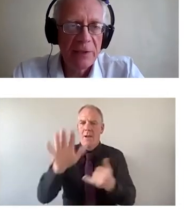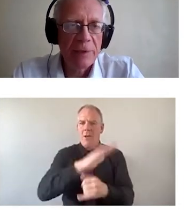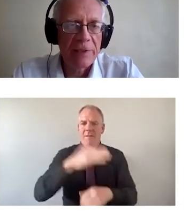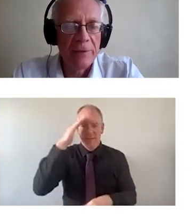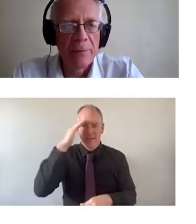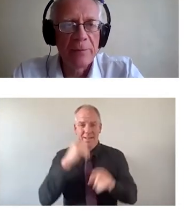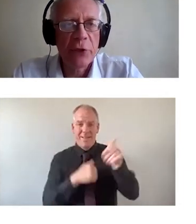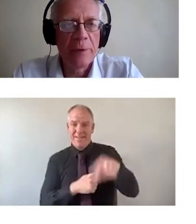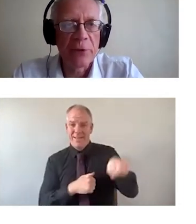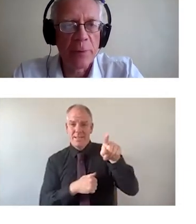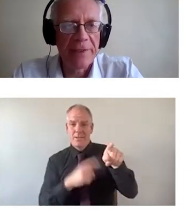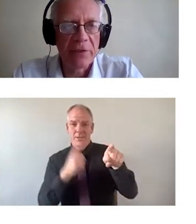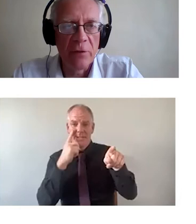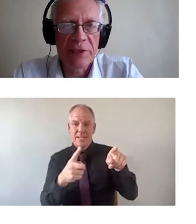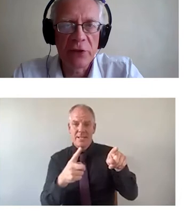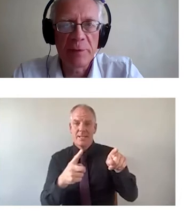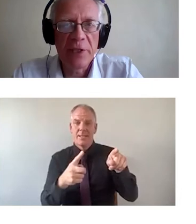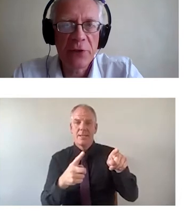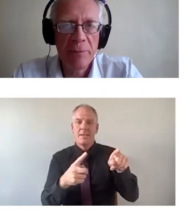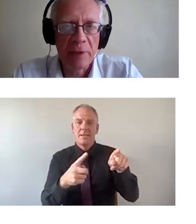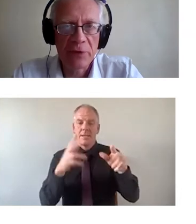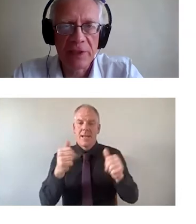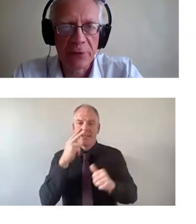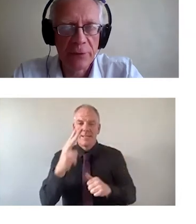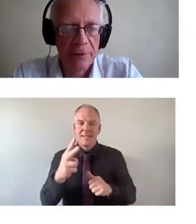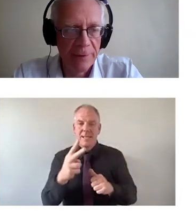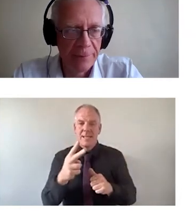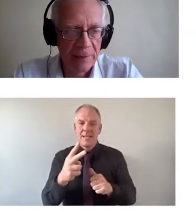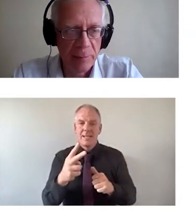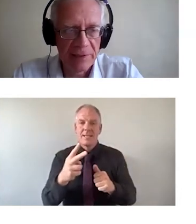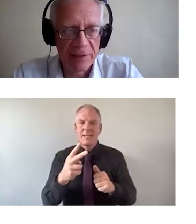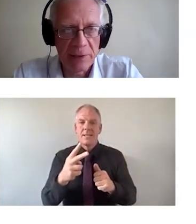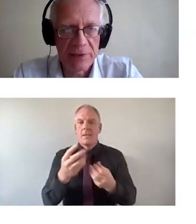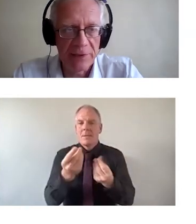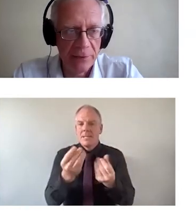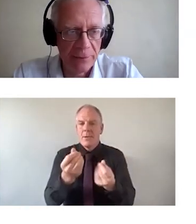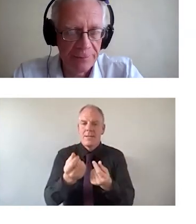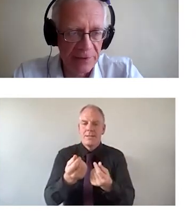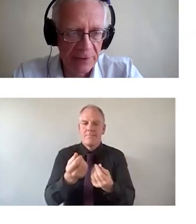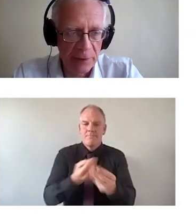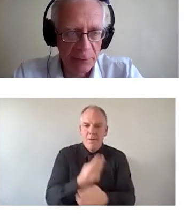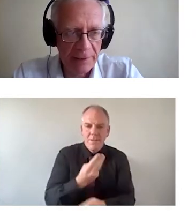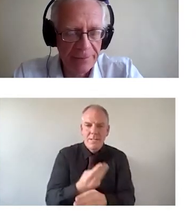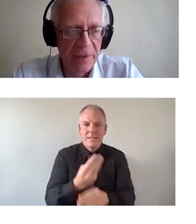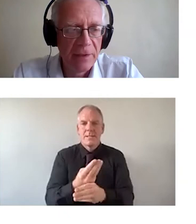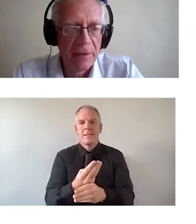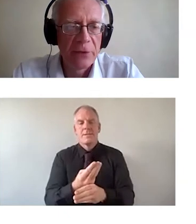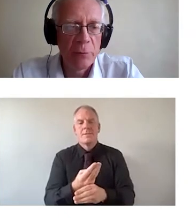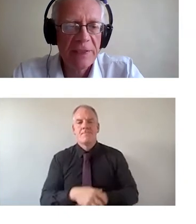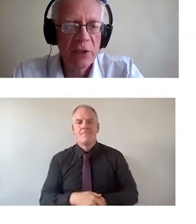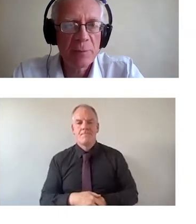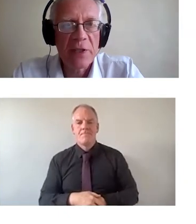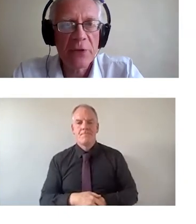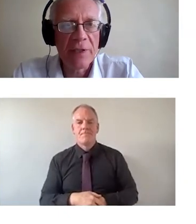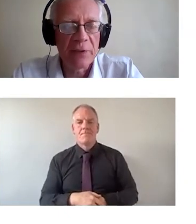this slide, we're showing the rate of material deprivation by work status and by disability status as well.